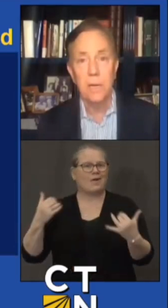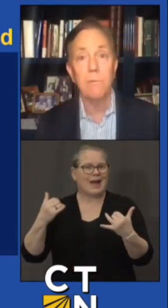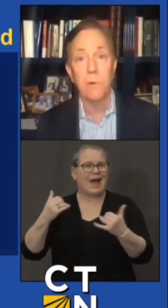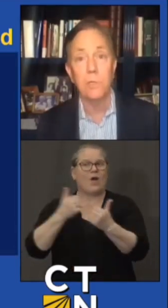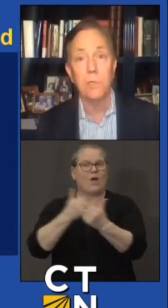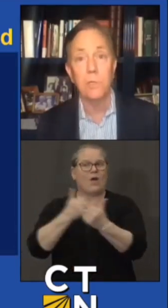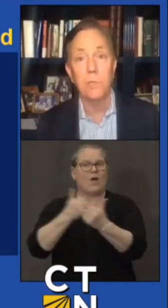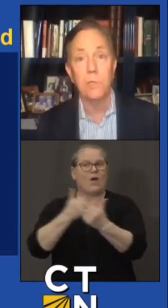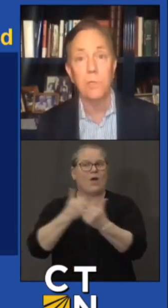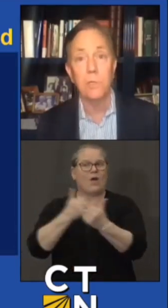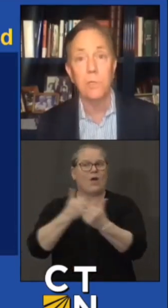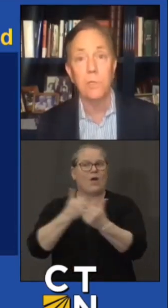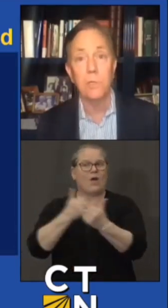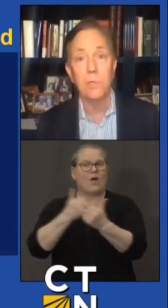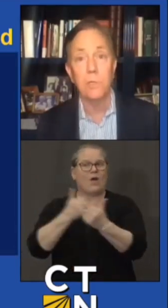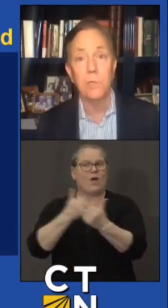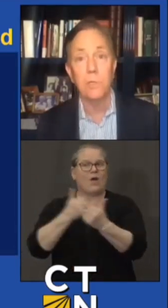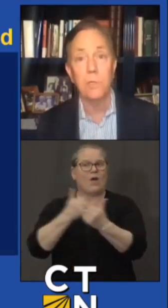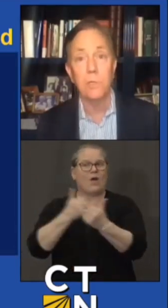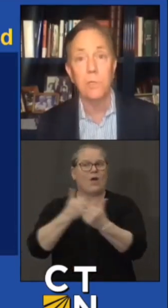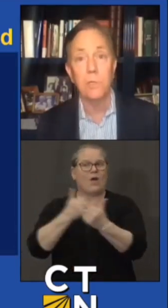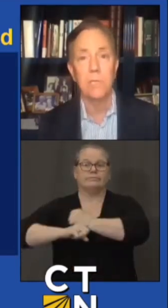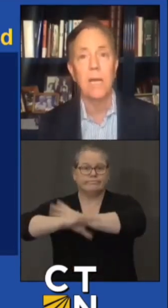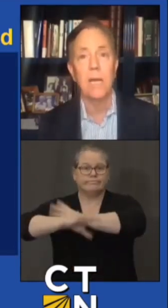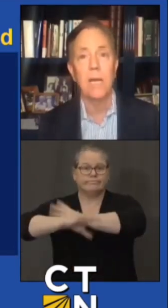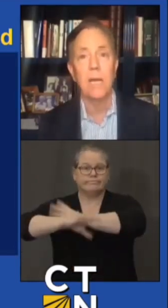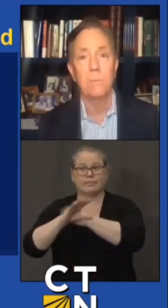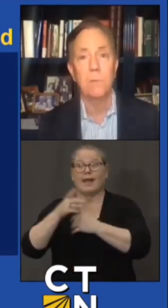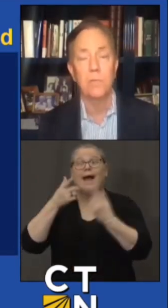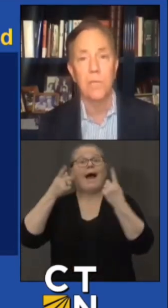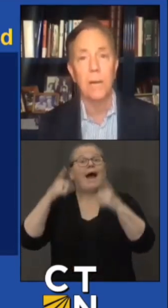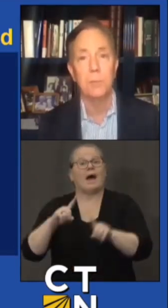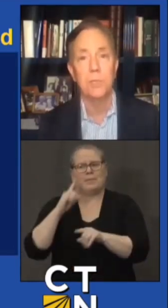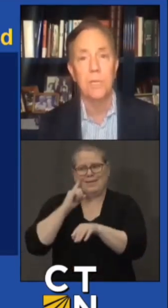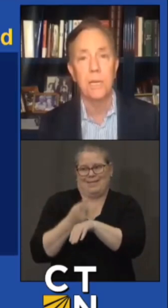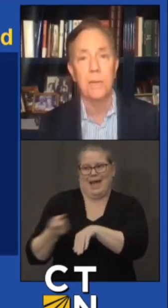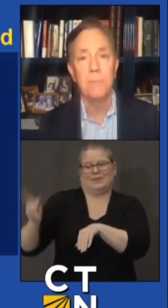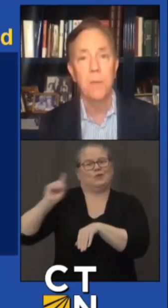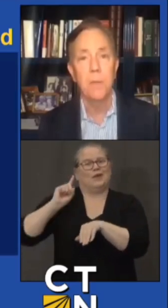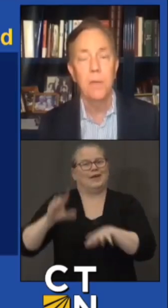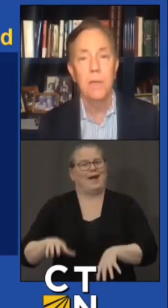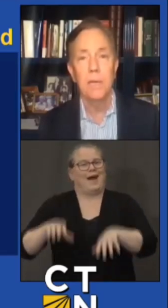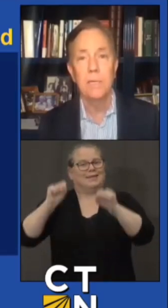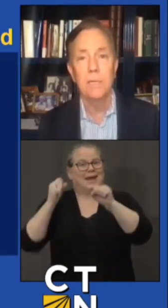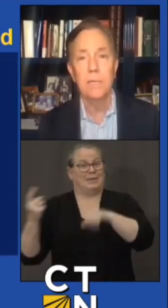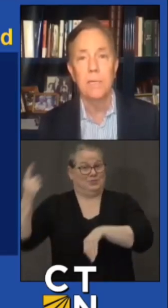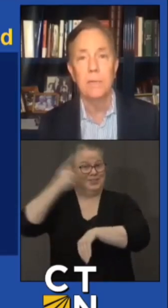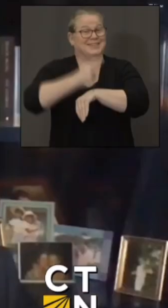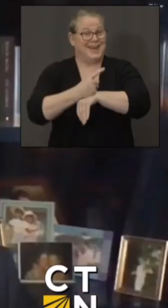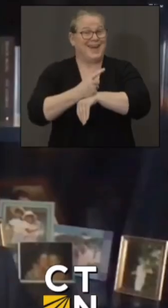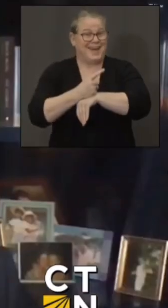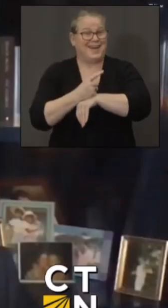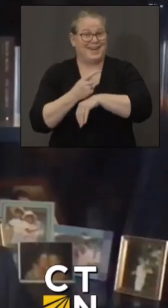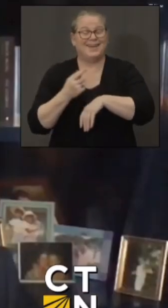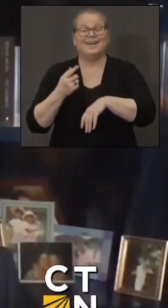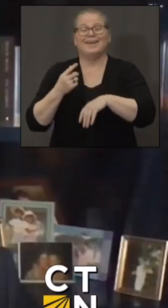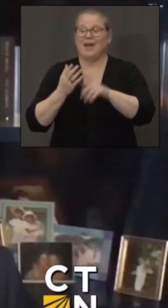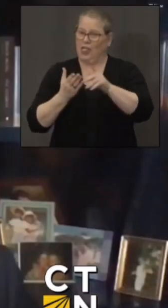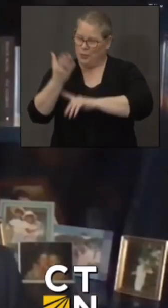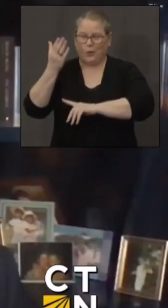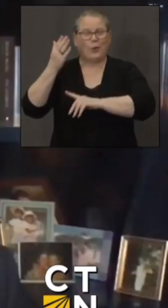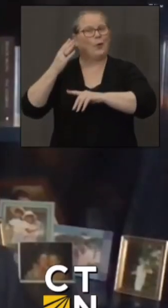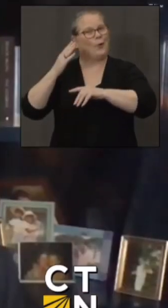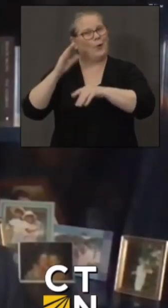even doing virtual adoptions. And I think it was last week was adoption day. And